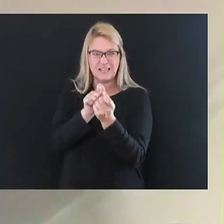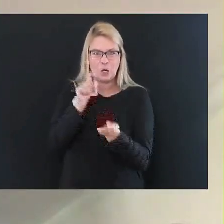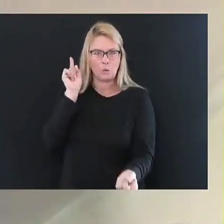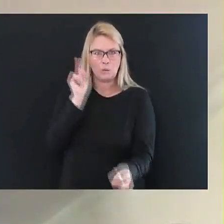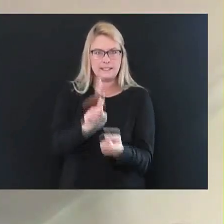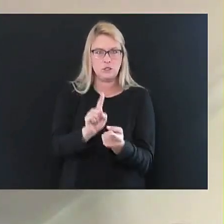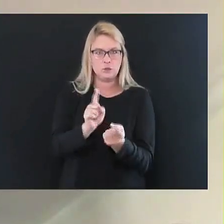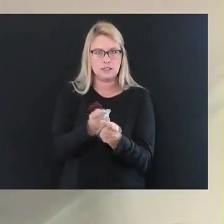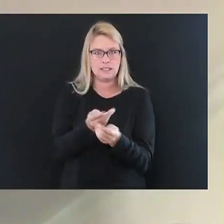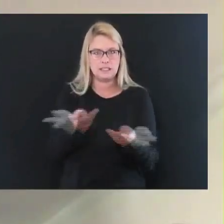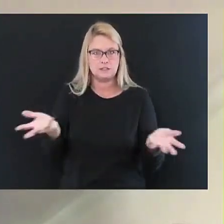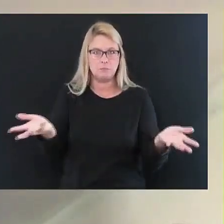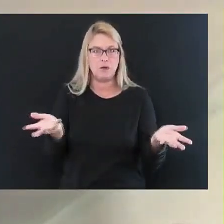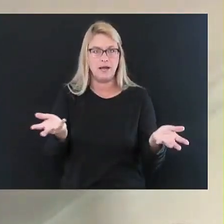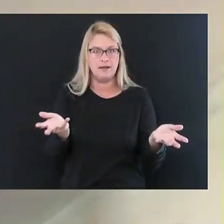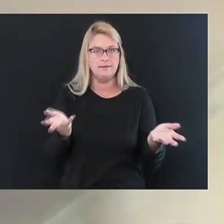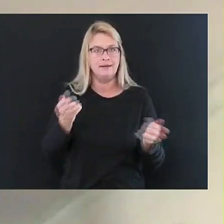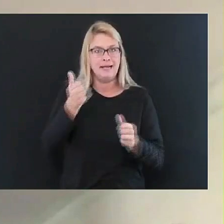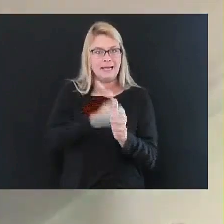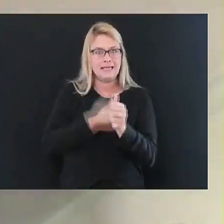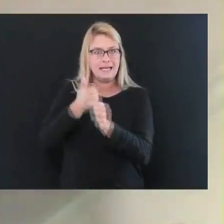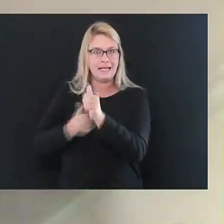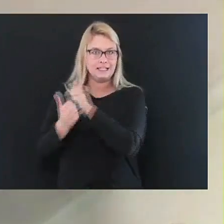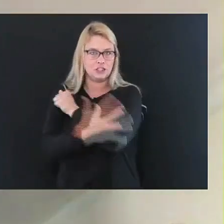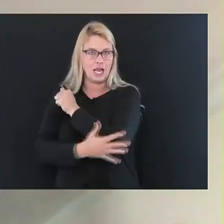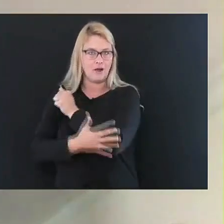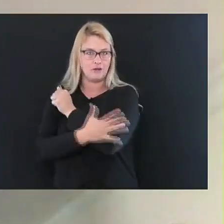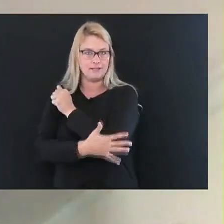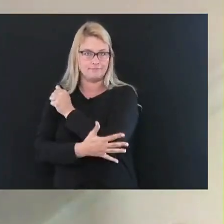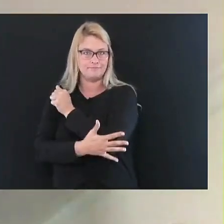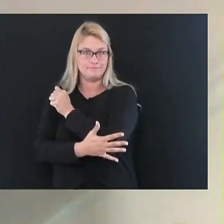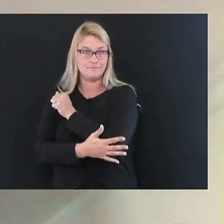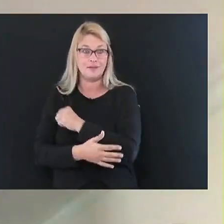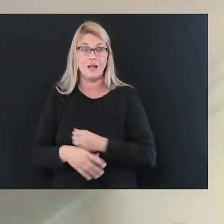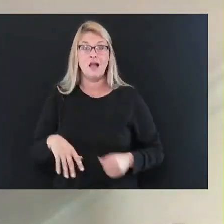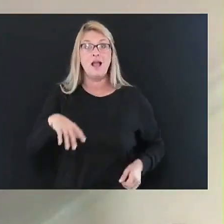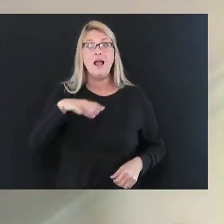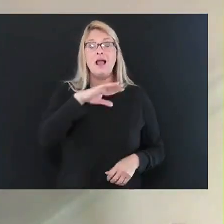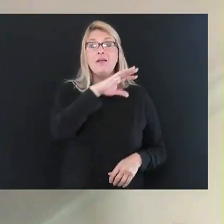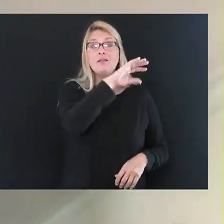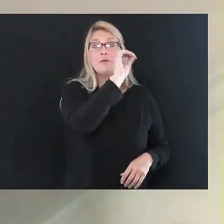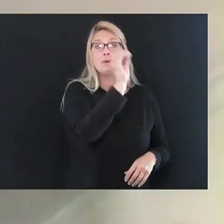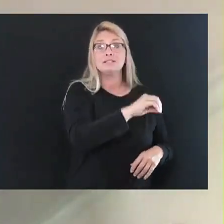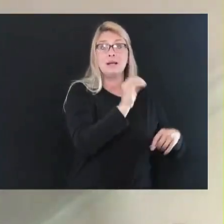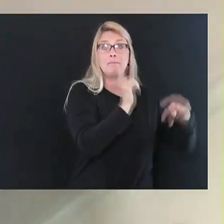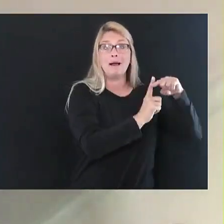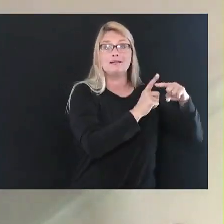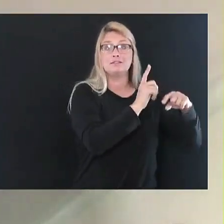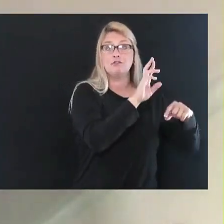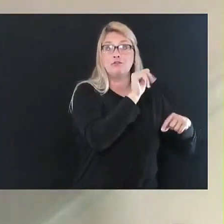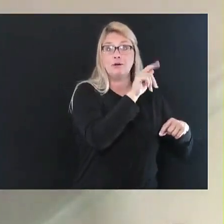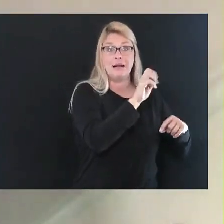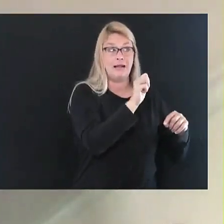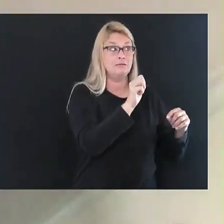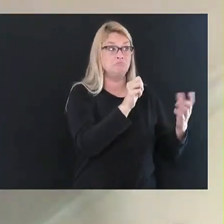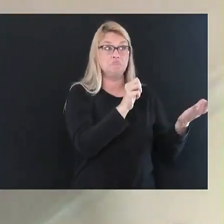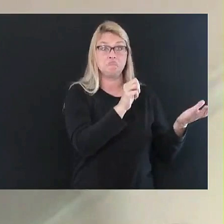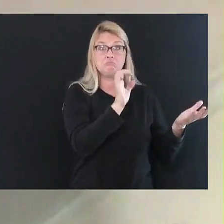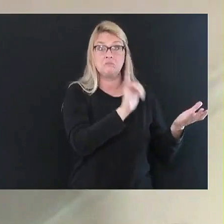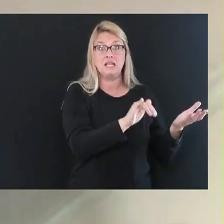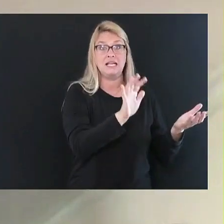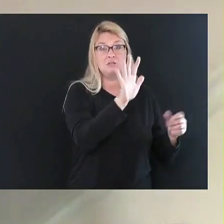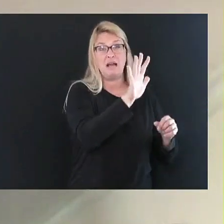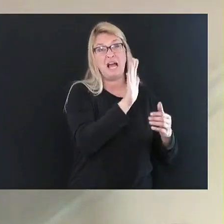every county. Adding the percent positive rate has allowed our tests to go up. We have averaged about